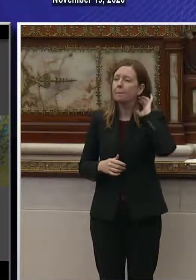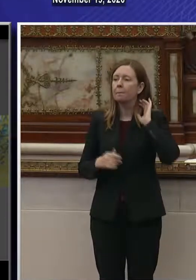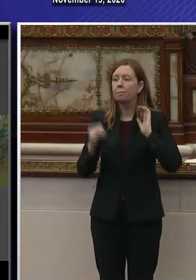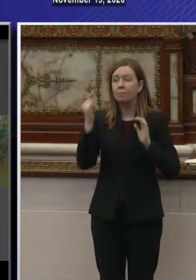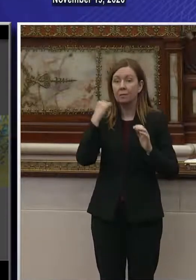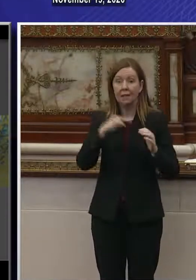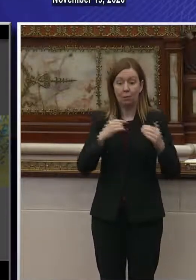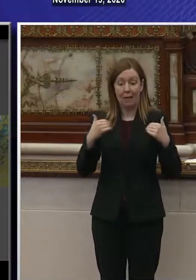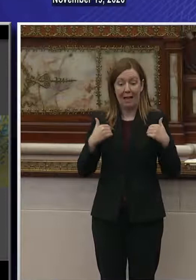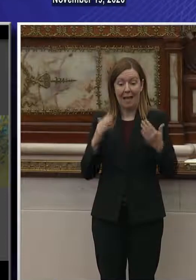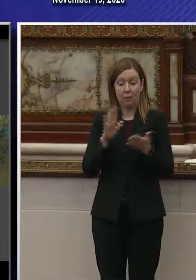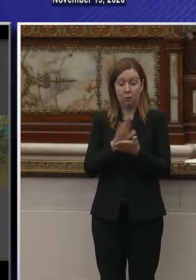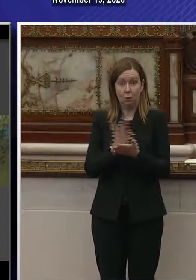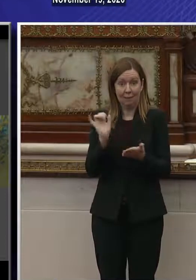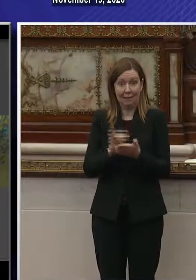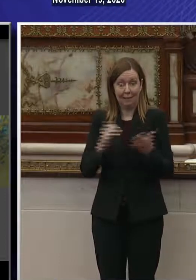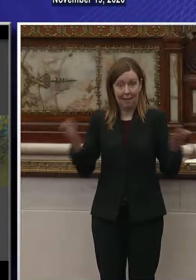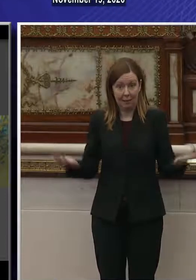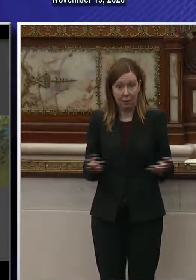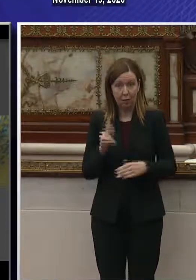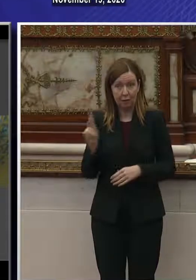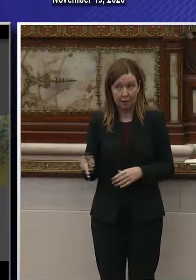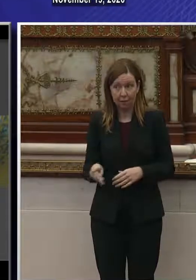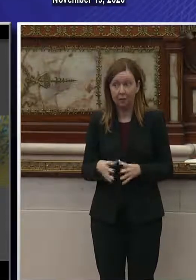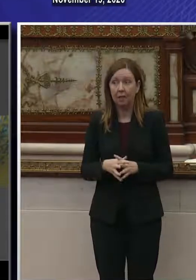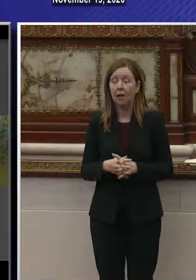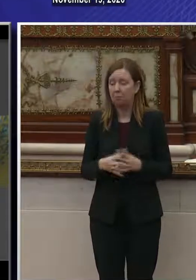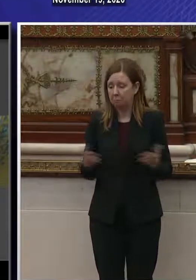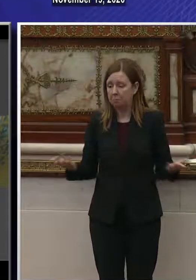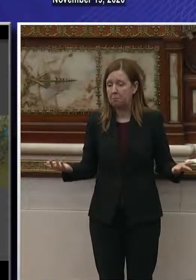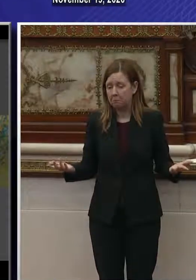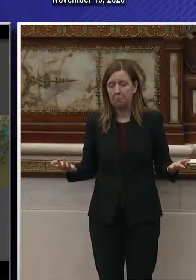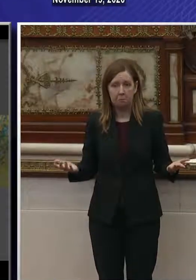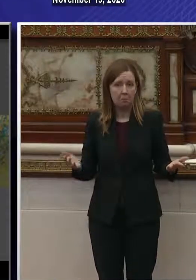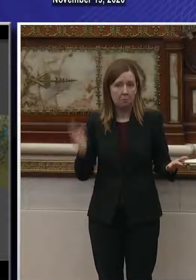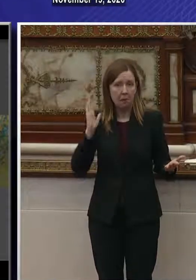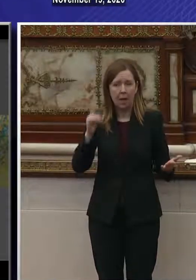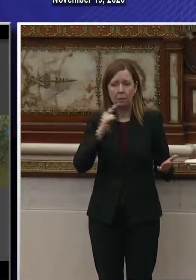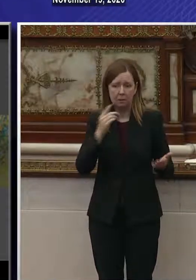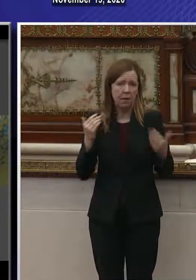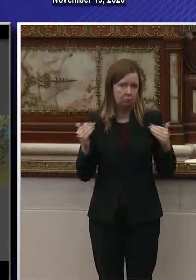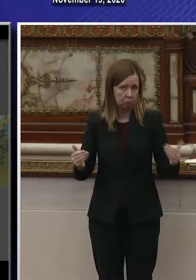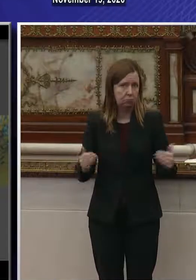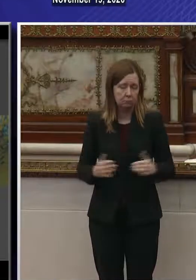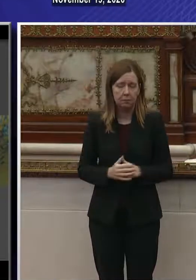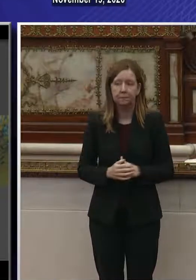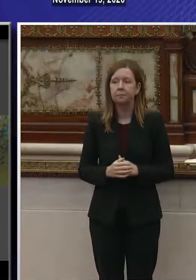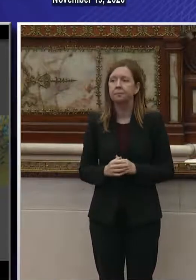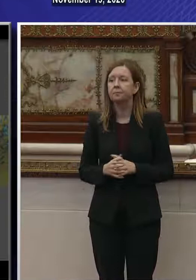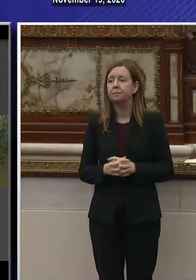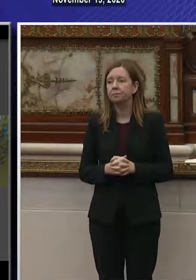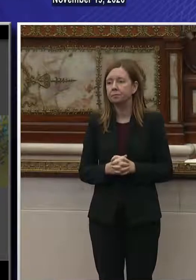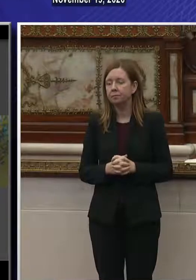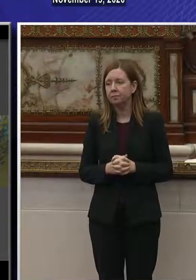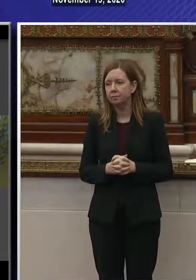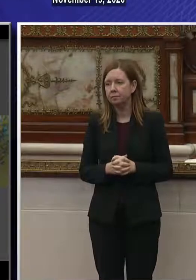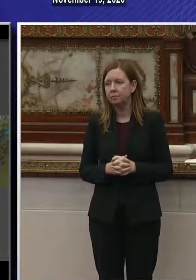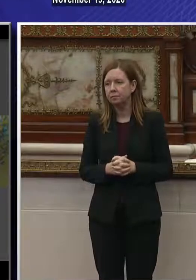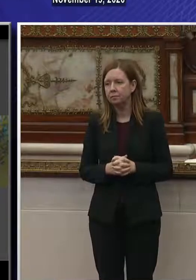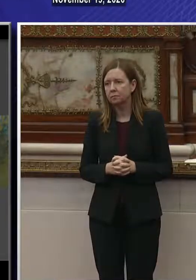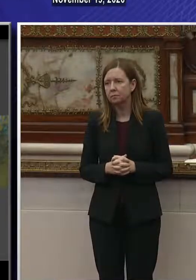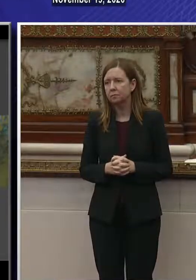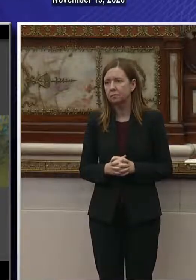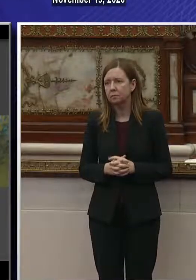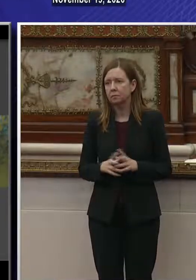that nature here in Philadelphia, I would consider using that. our people, from